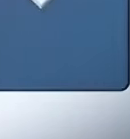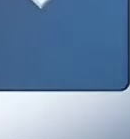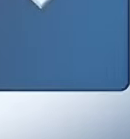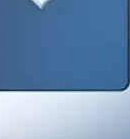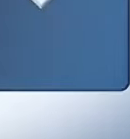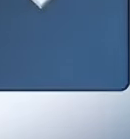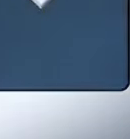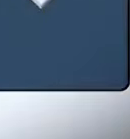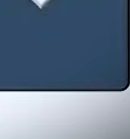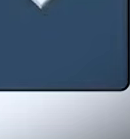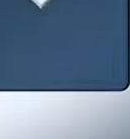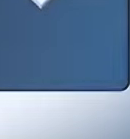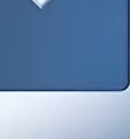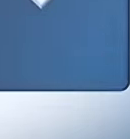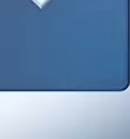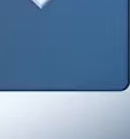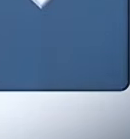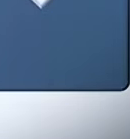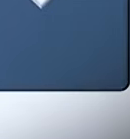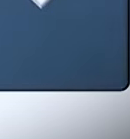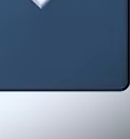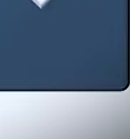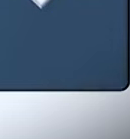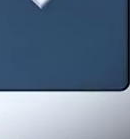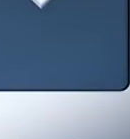1 verse 35.